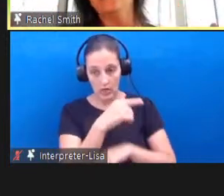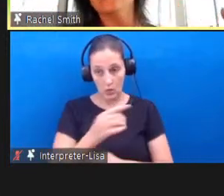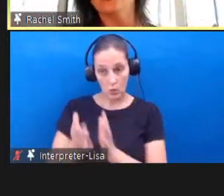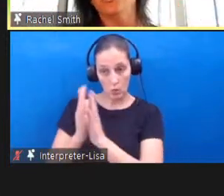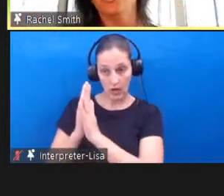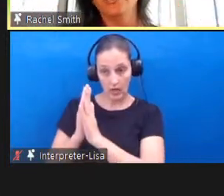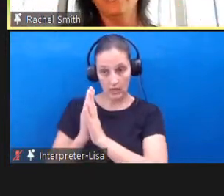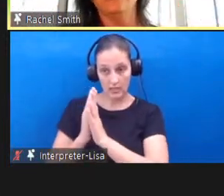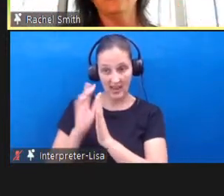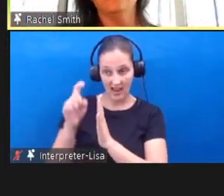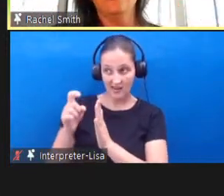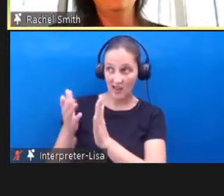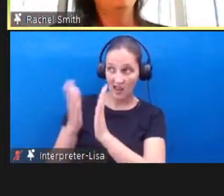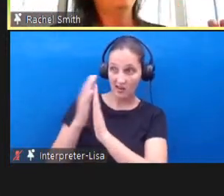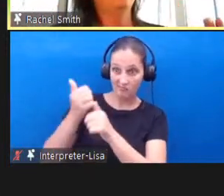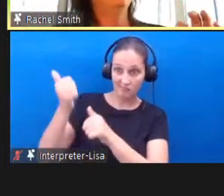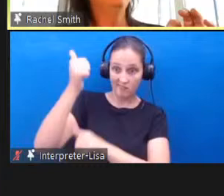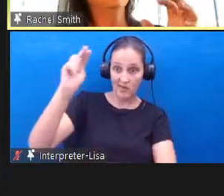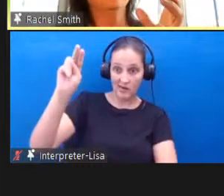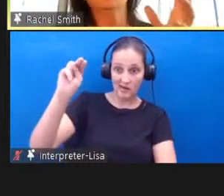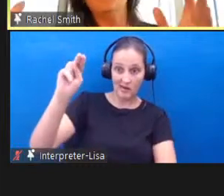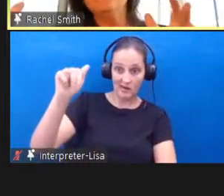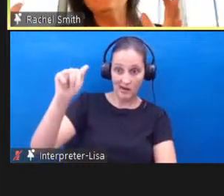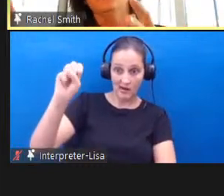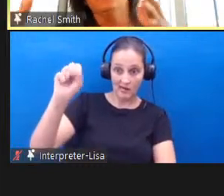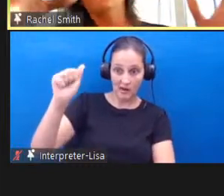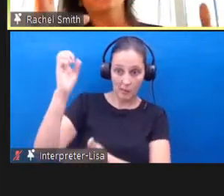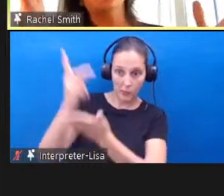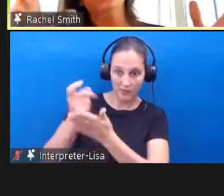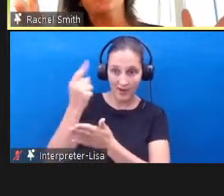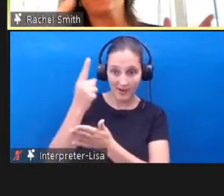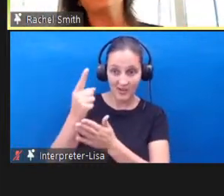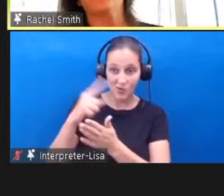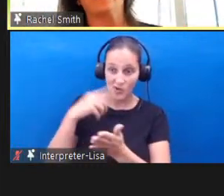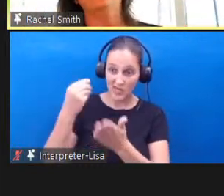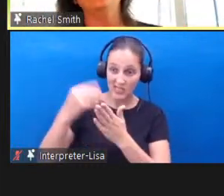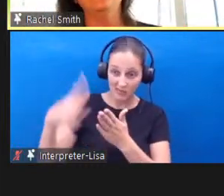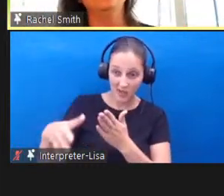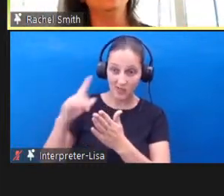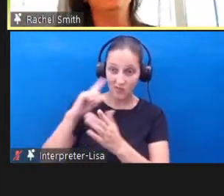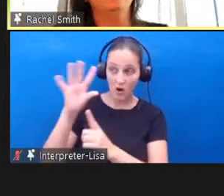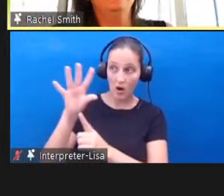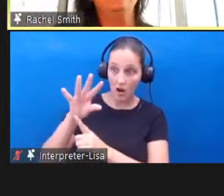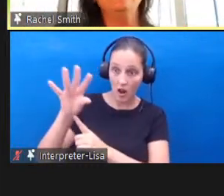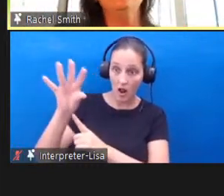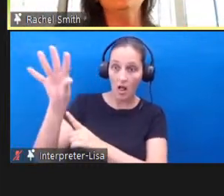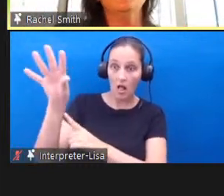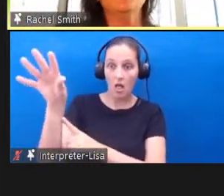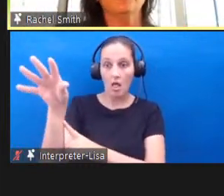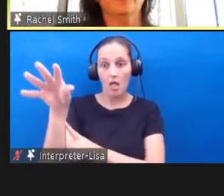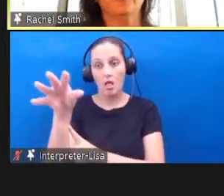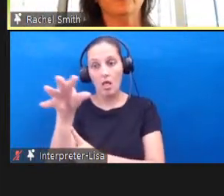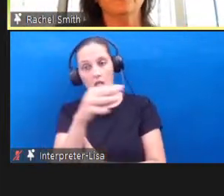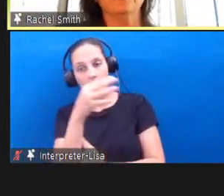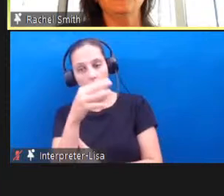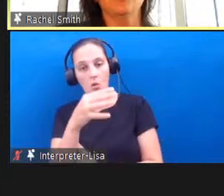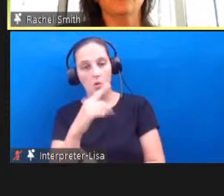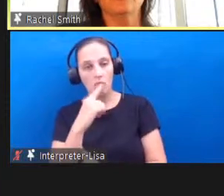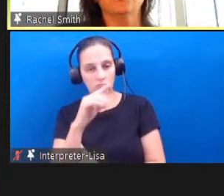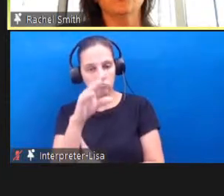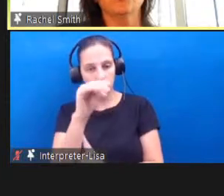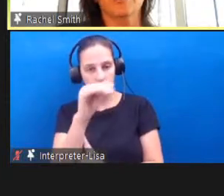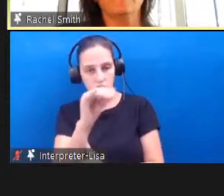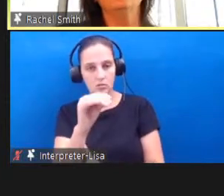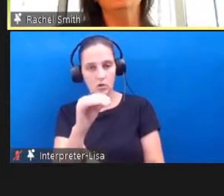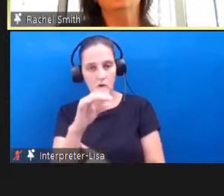had to get NASA to agree to this, and because it's expensive to turn your spacecraft around. And he ended up getting this picture of Earth. This is Earth,